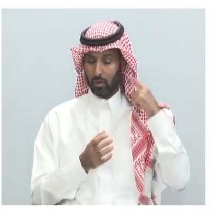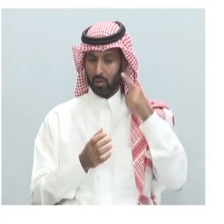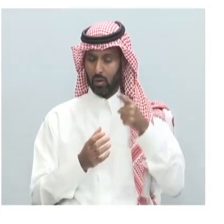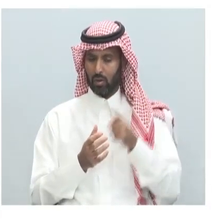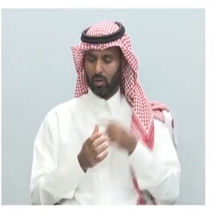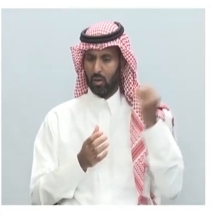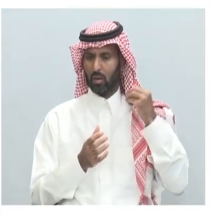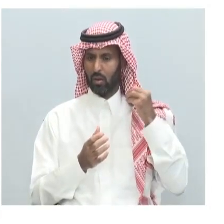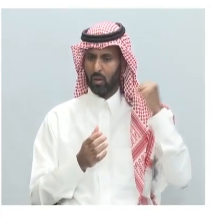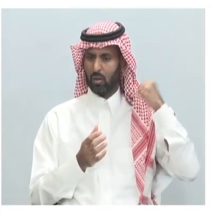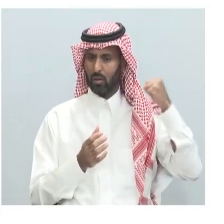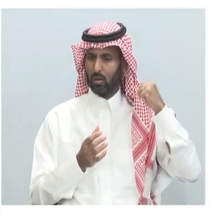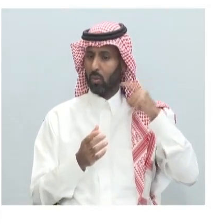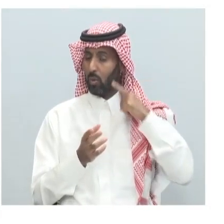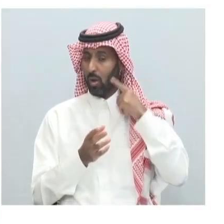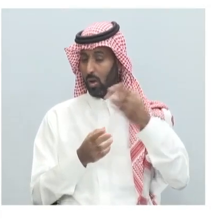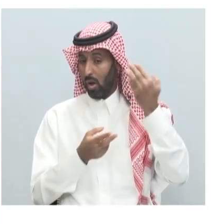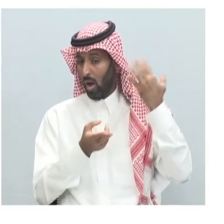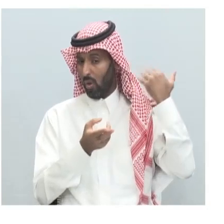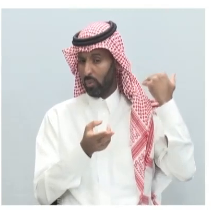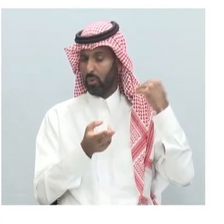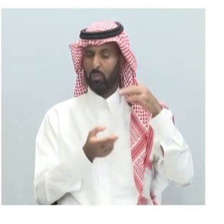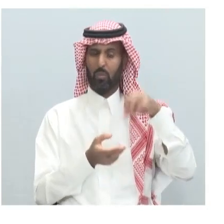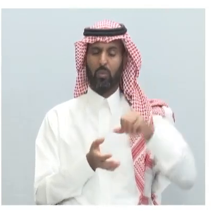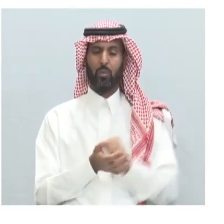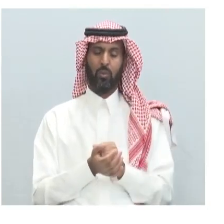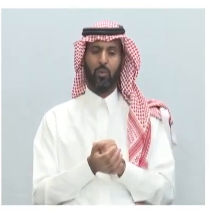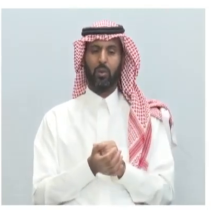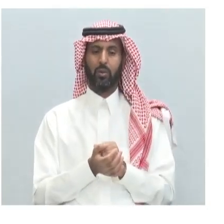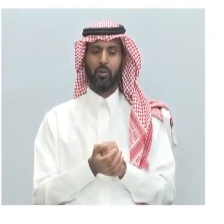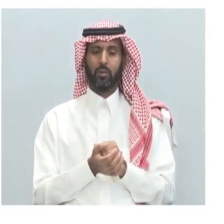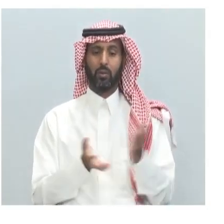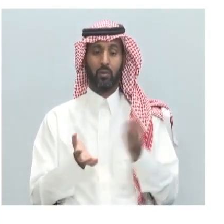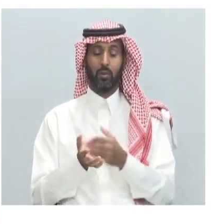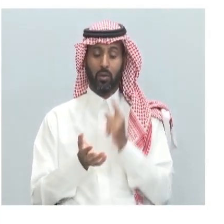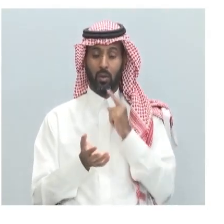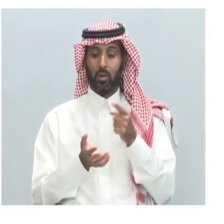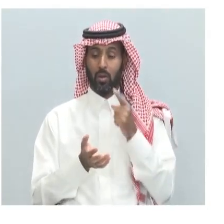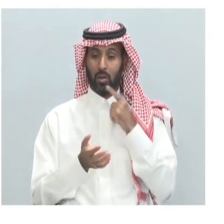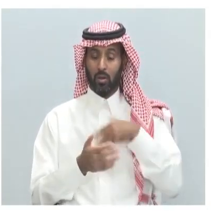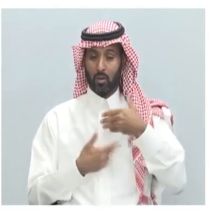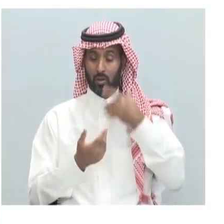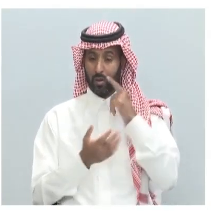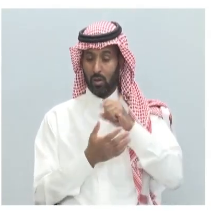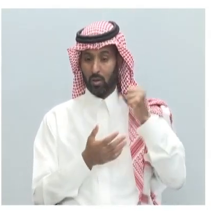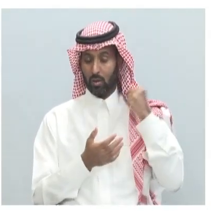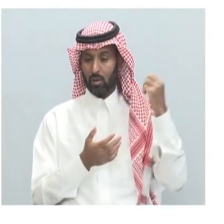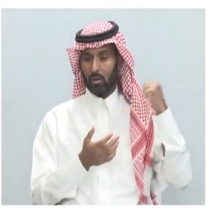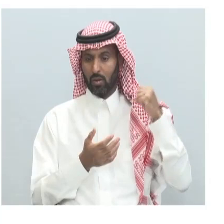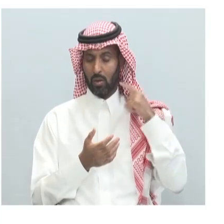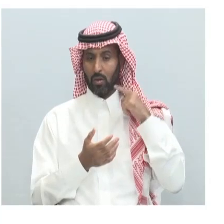the traditional sport of falconry? What does it mean? Okay, so that means we have a sport here. What does it mean